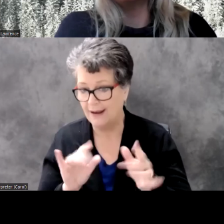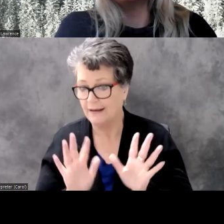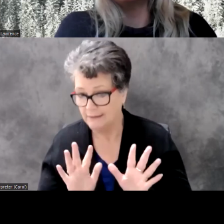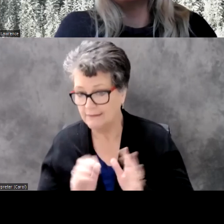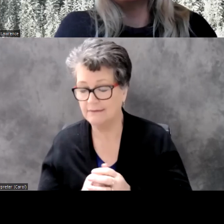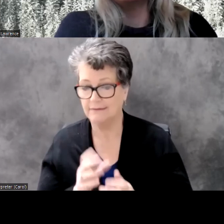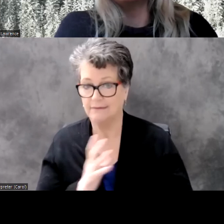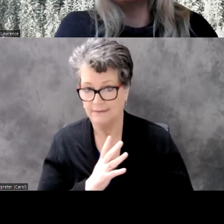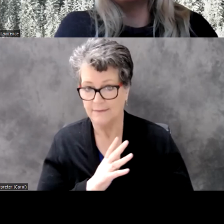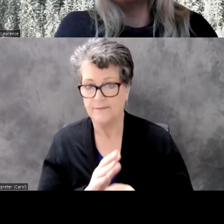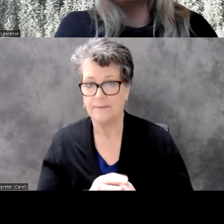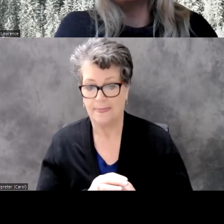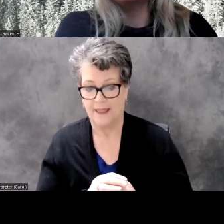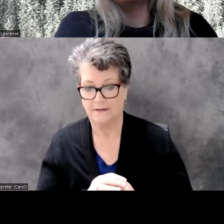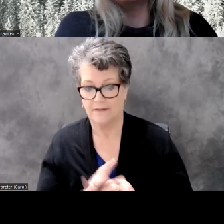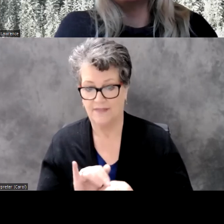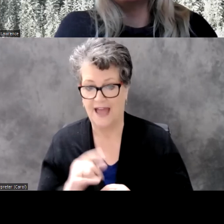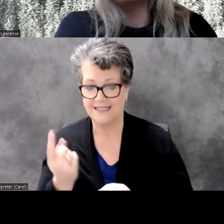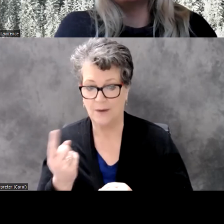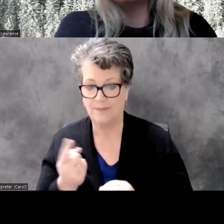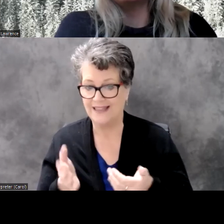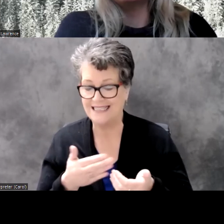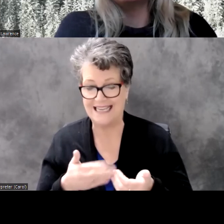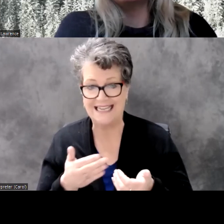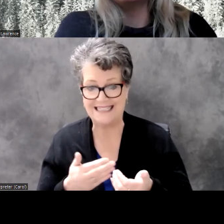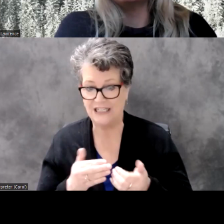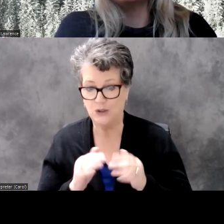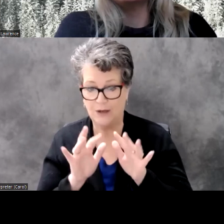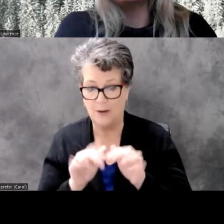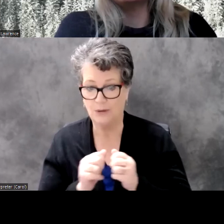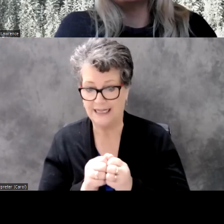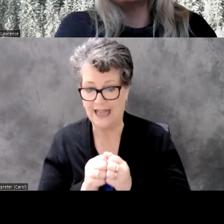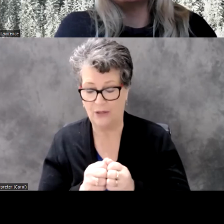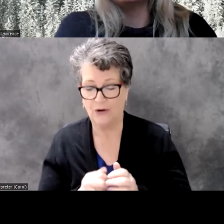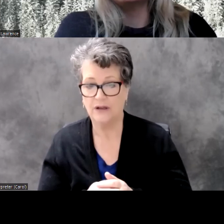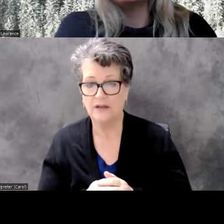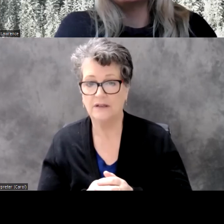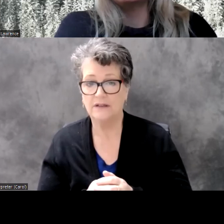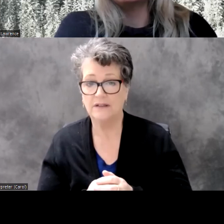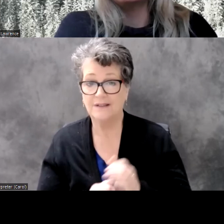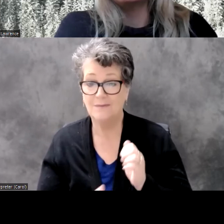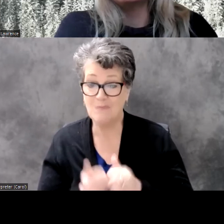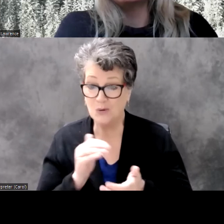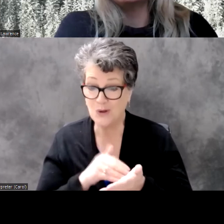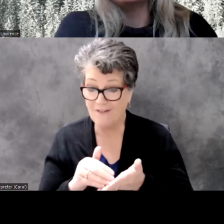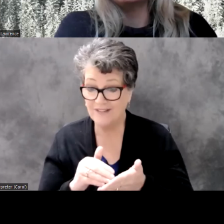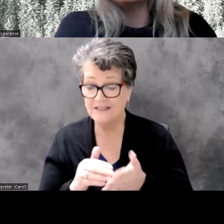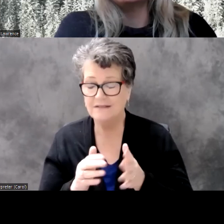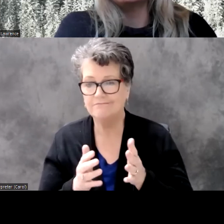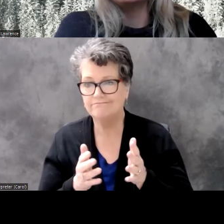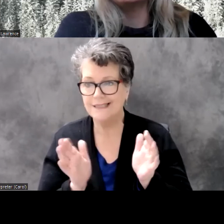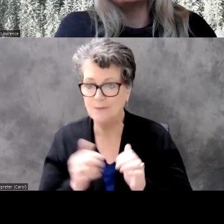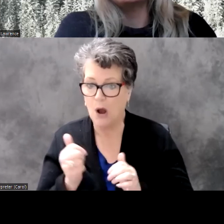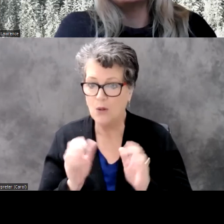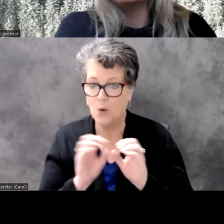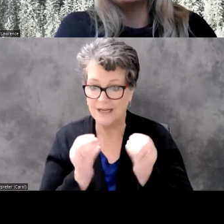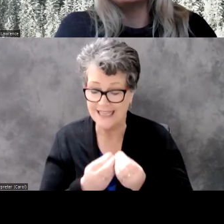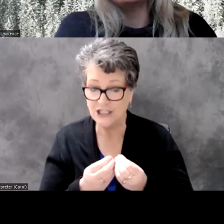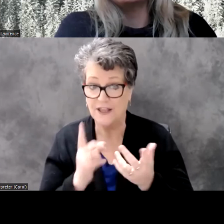something that's easy to put together, because more often than not, small organizations that are doing the heavy